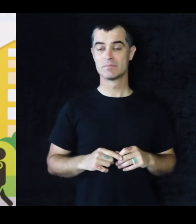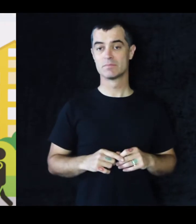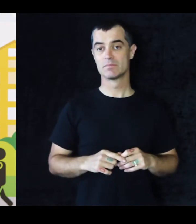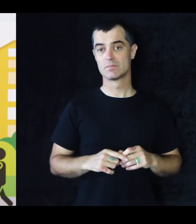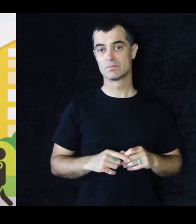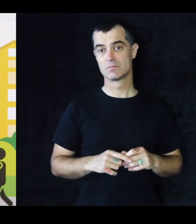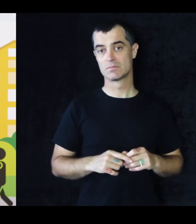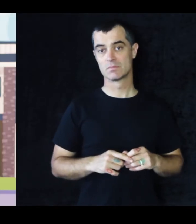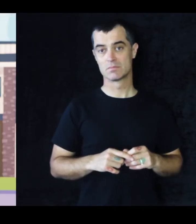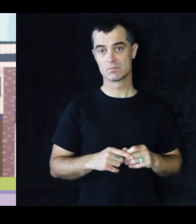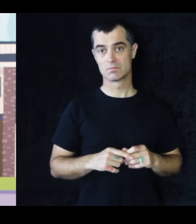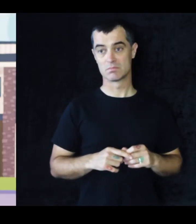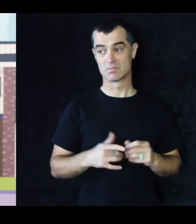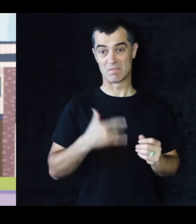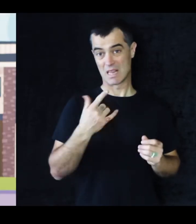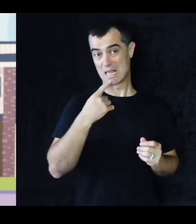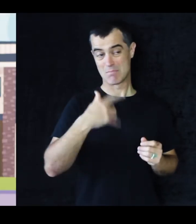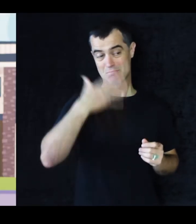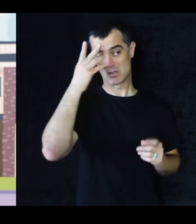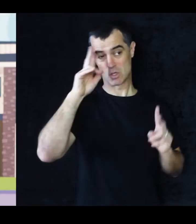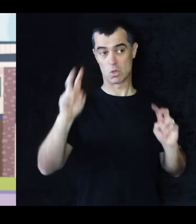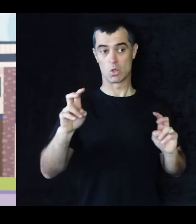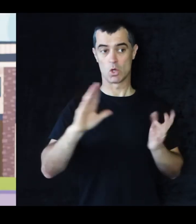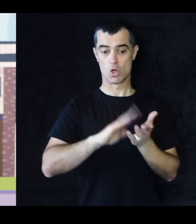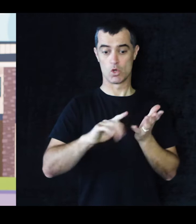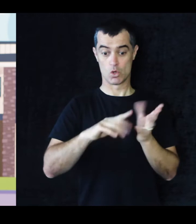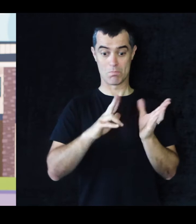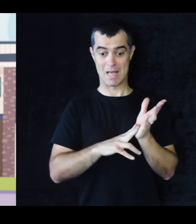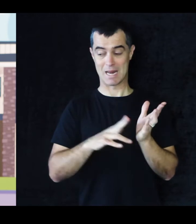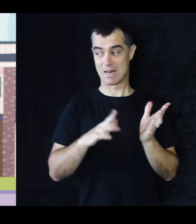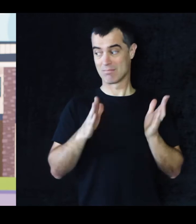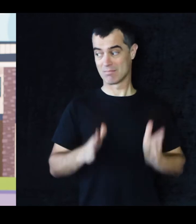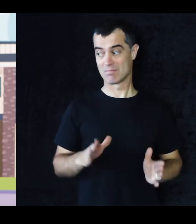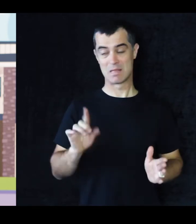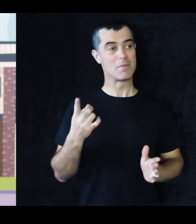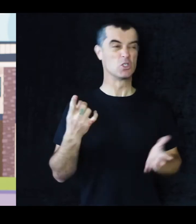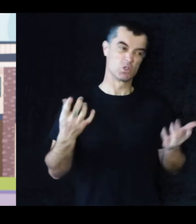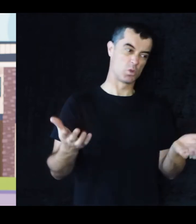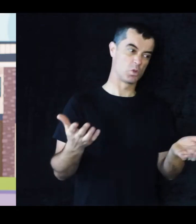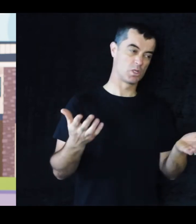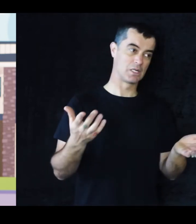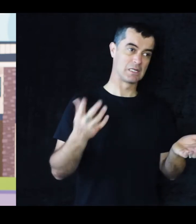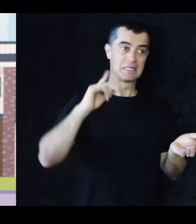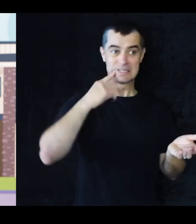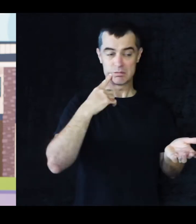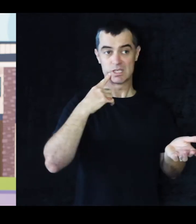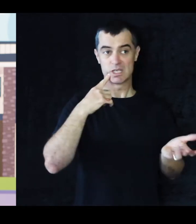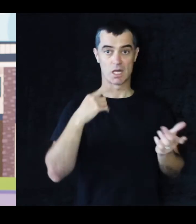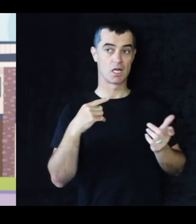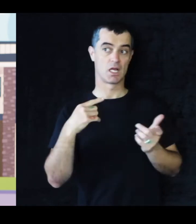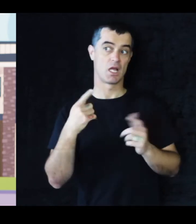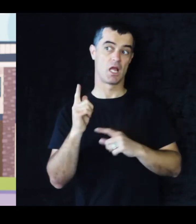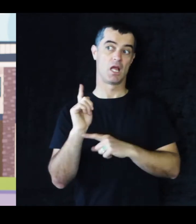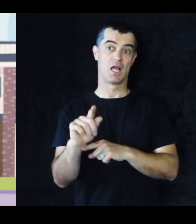have a disability. I think it's very embarrassing that we call ourselves human beings, but so